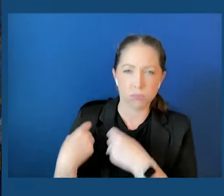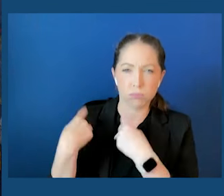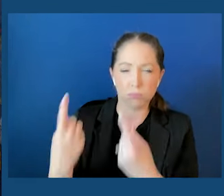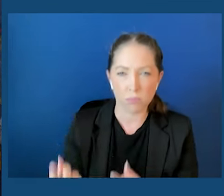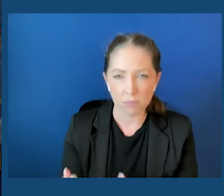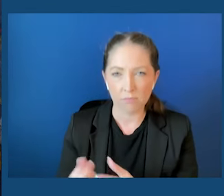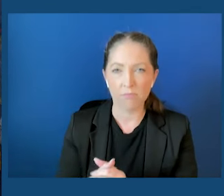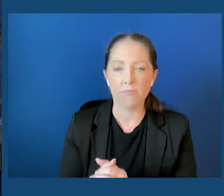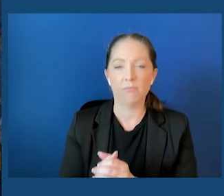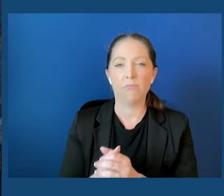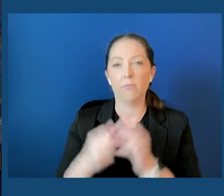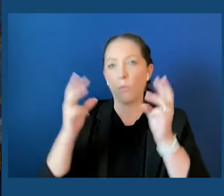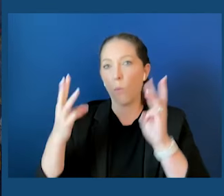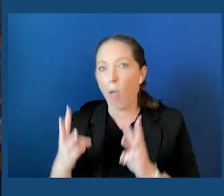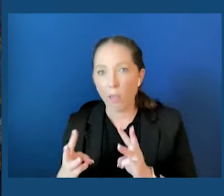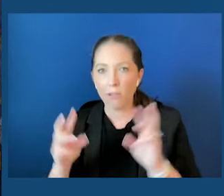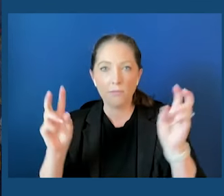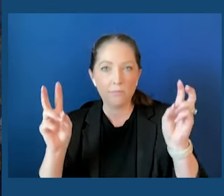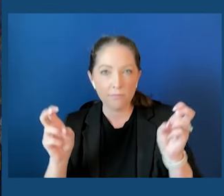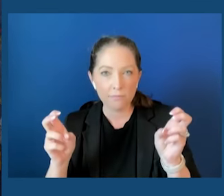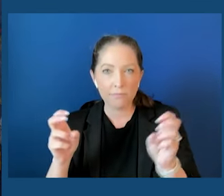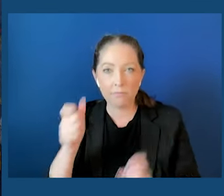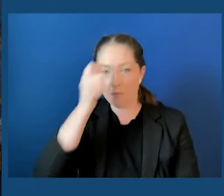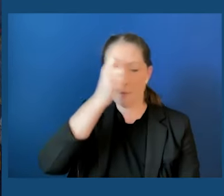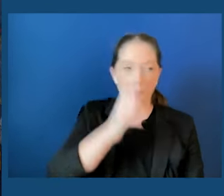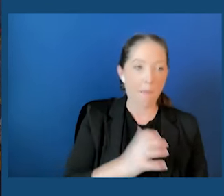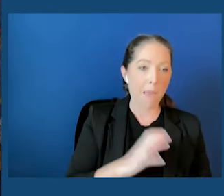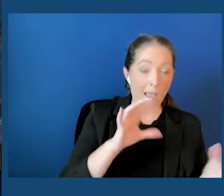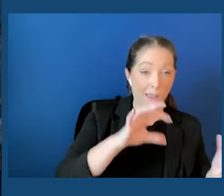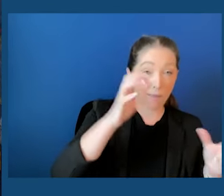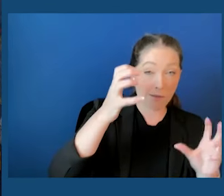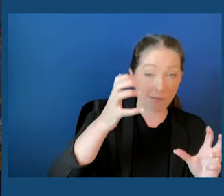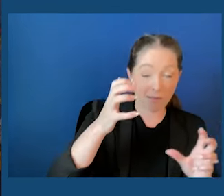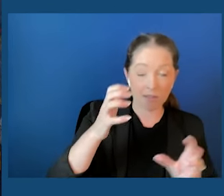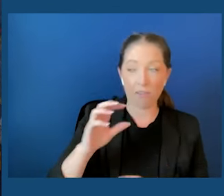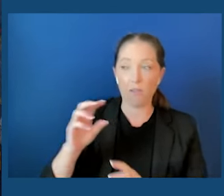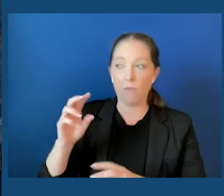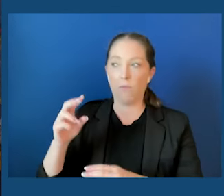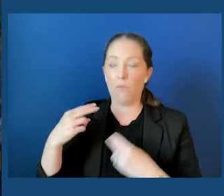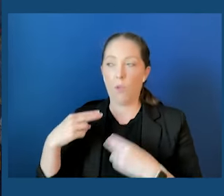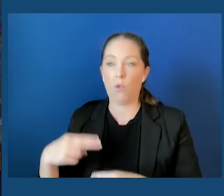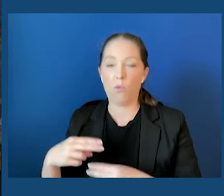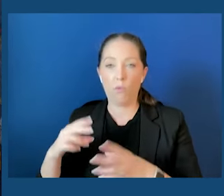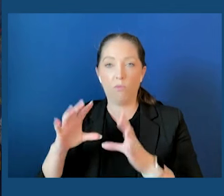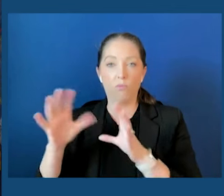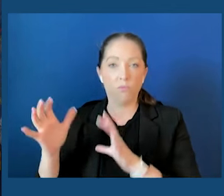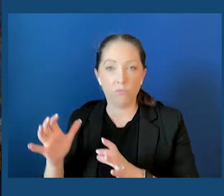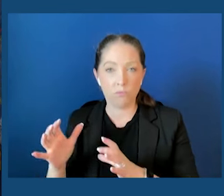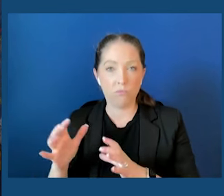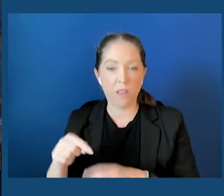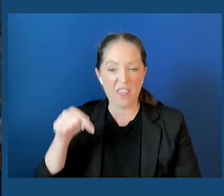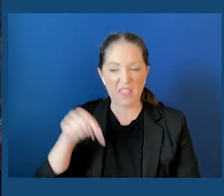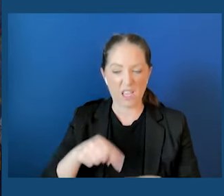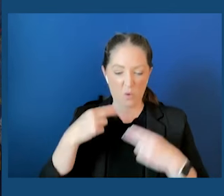man-made, and human-made. This was a cataclysmic human-made storm,